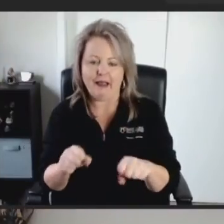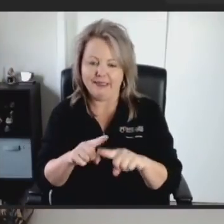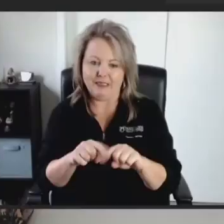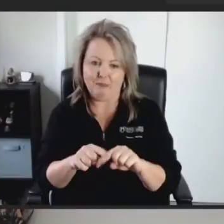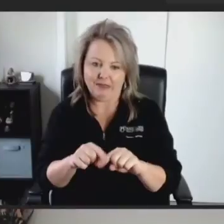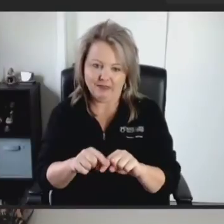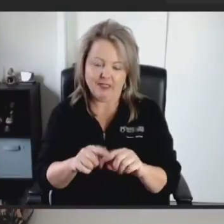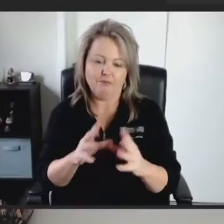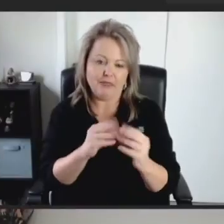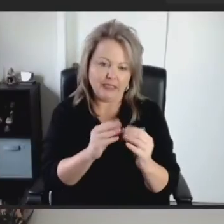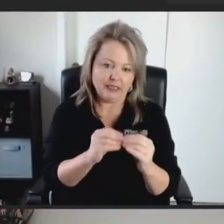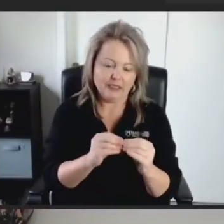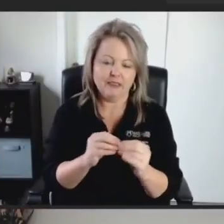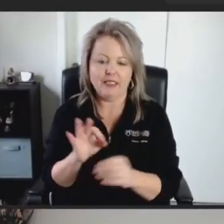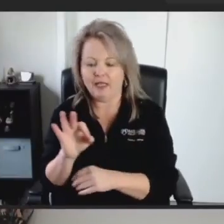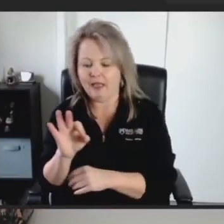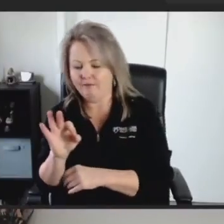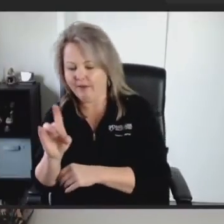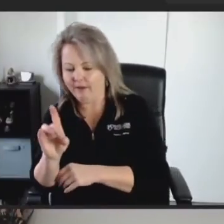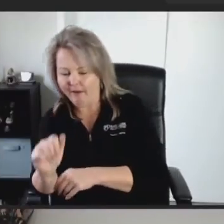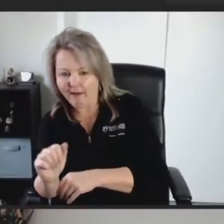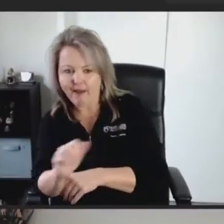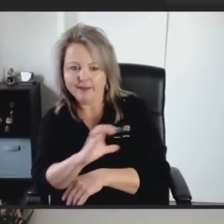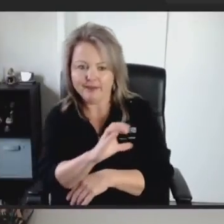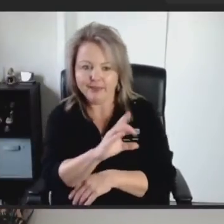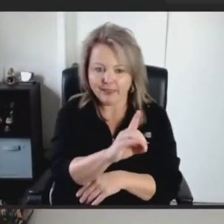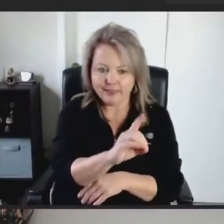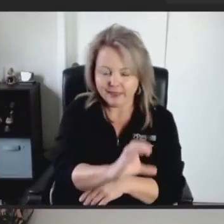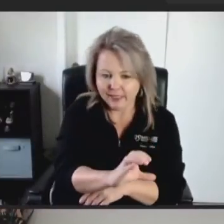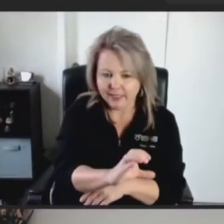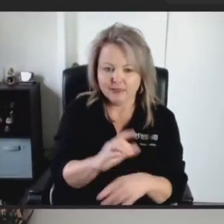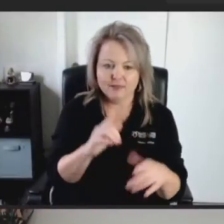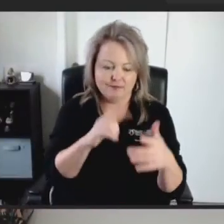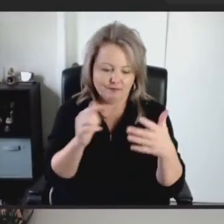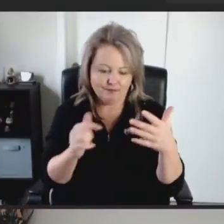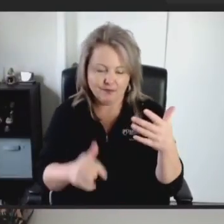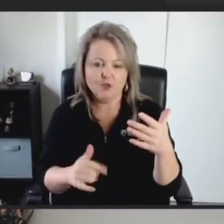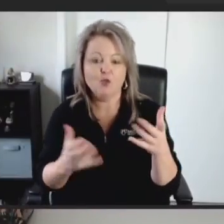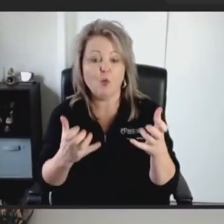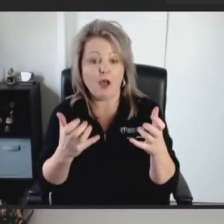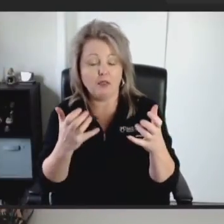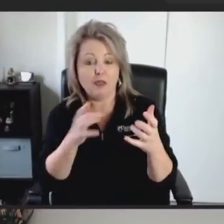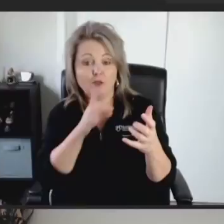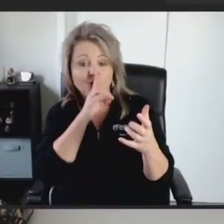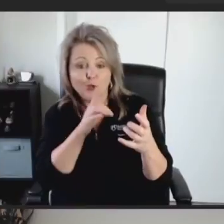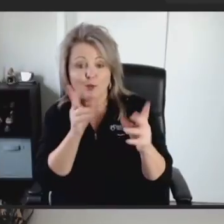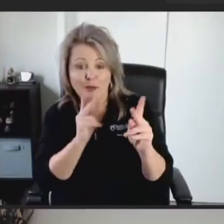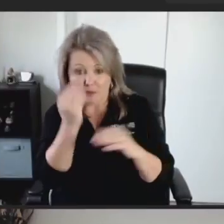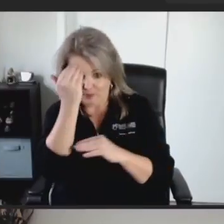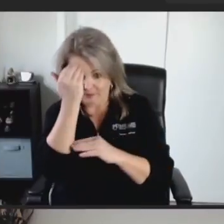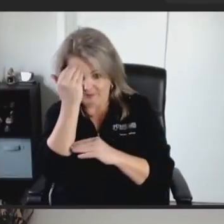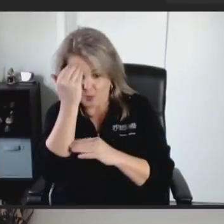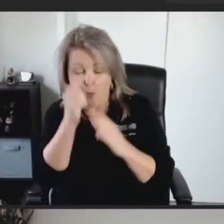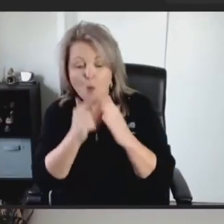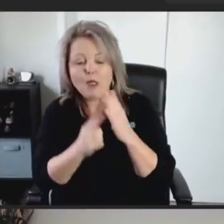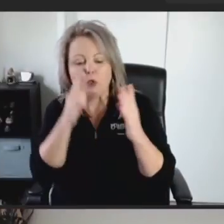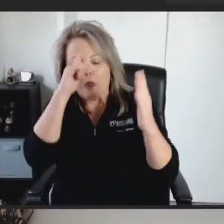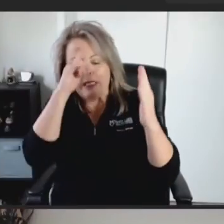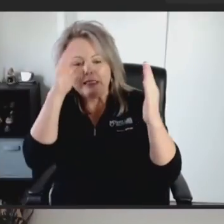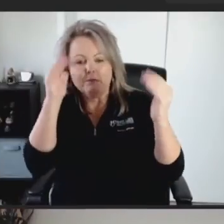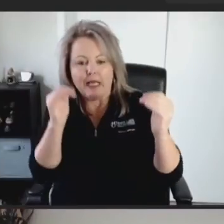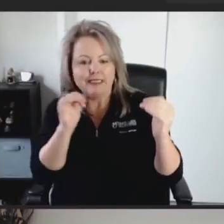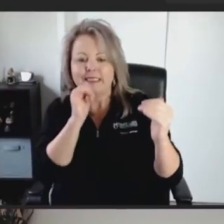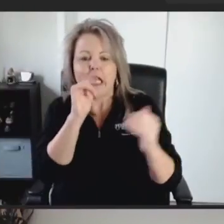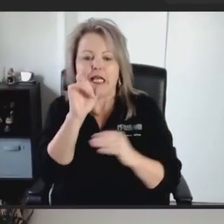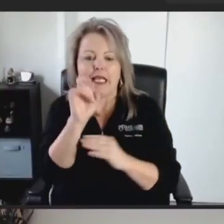meetings. So I wanted to make sure people are aware of just what to expect, and to not necessarily